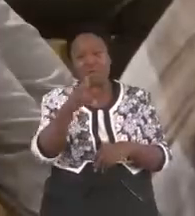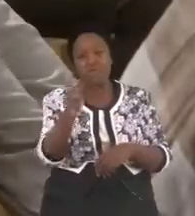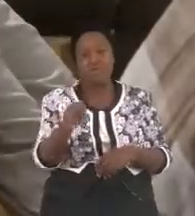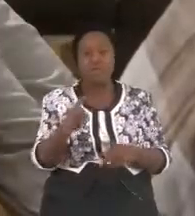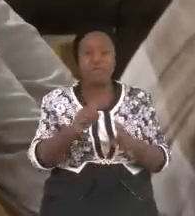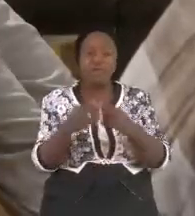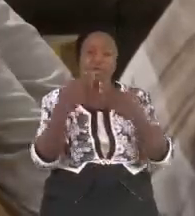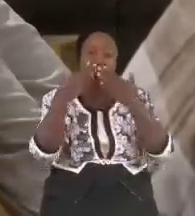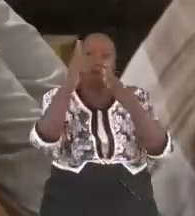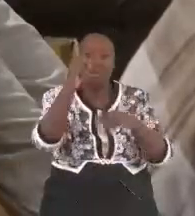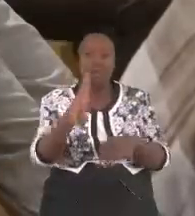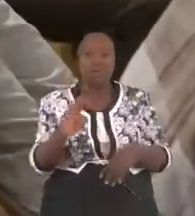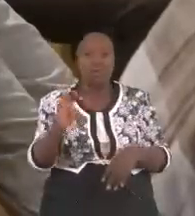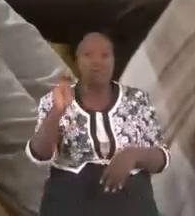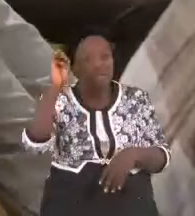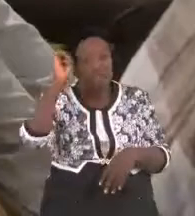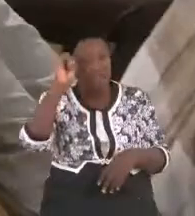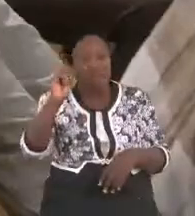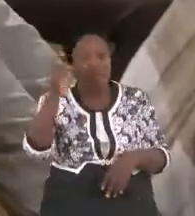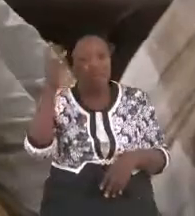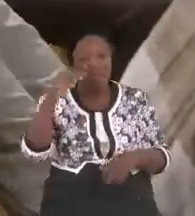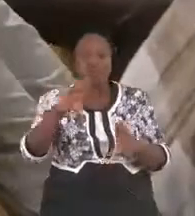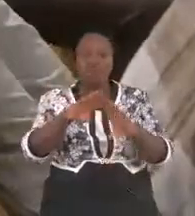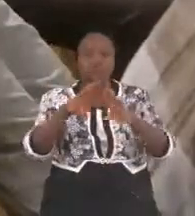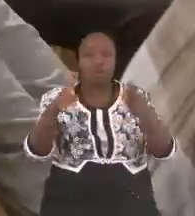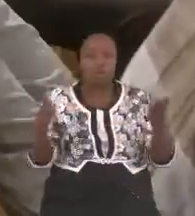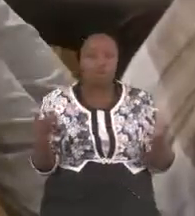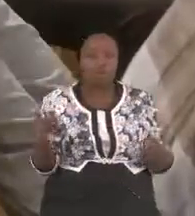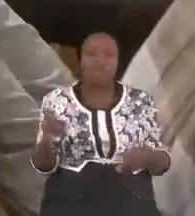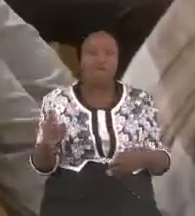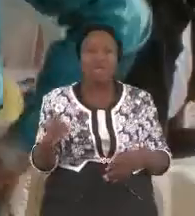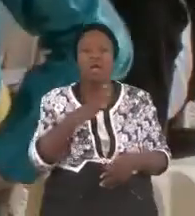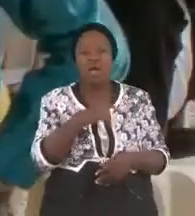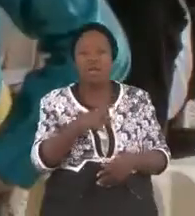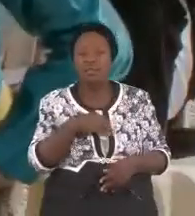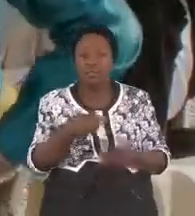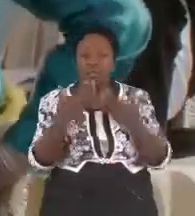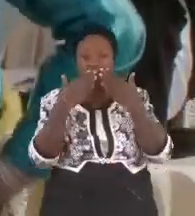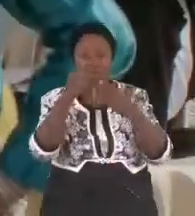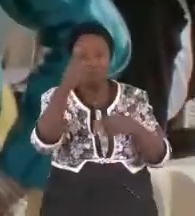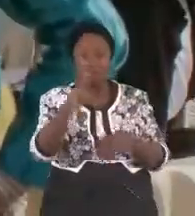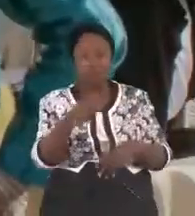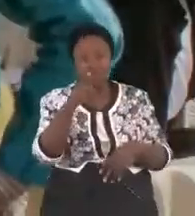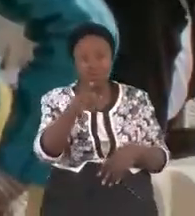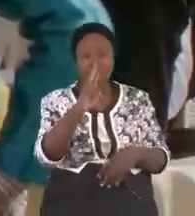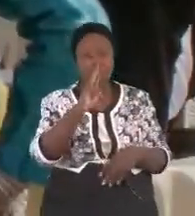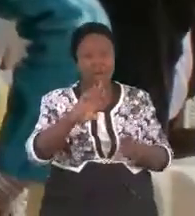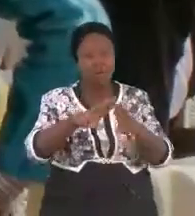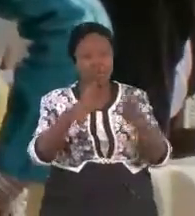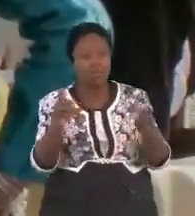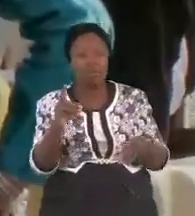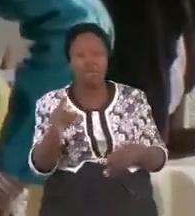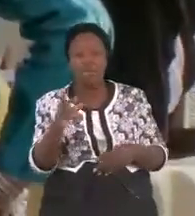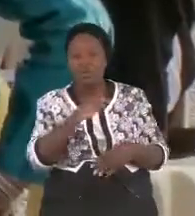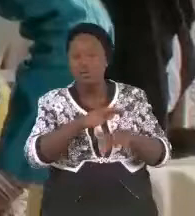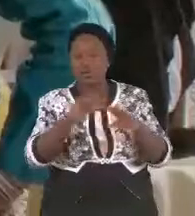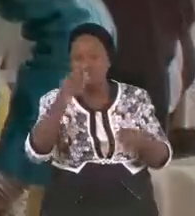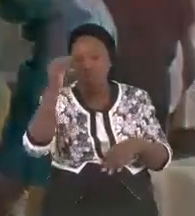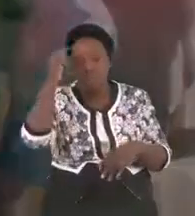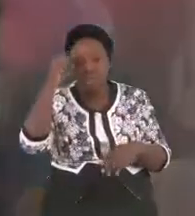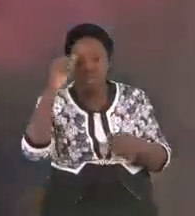God, you are open. I said, thank God you are open. Don't you think heaven